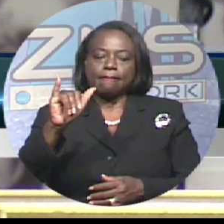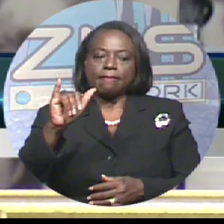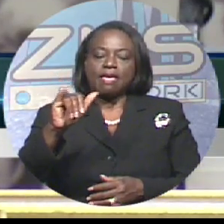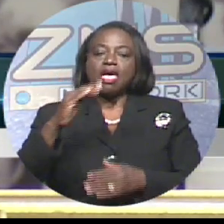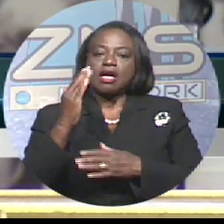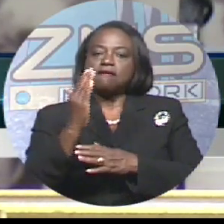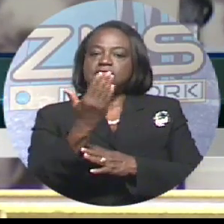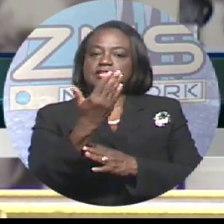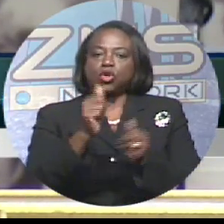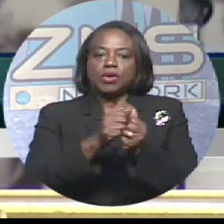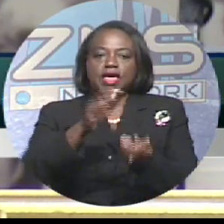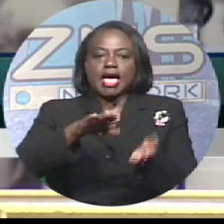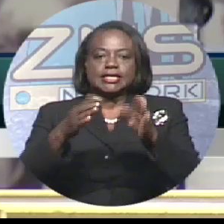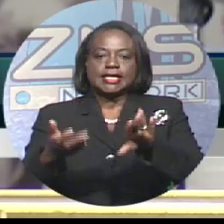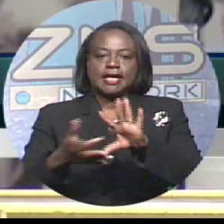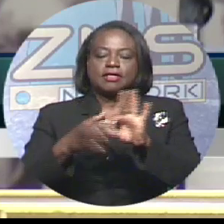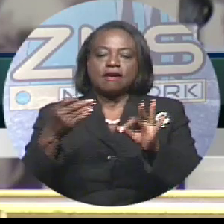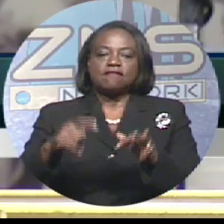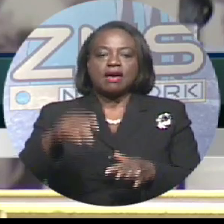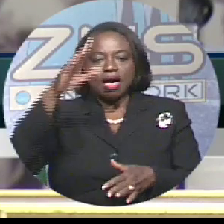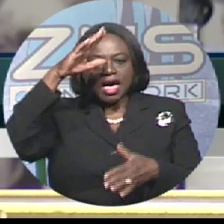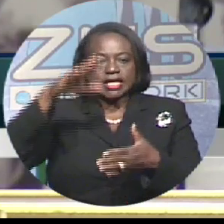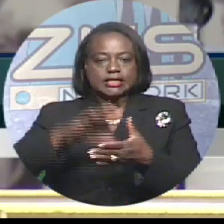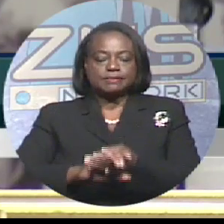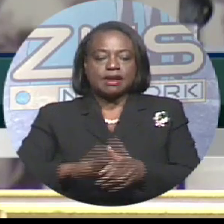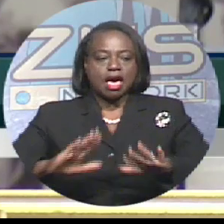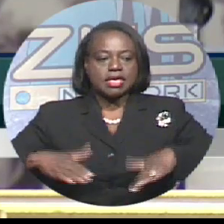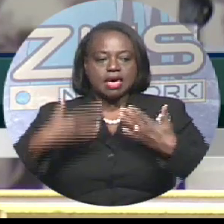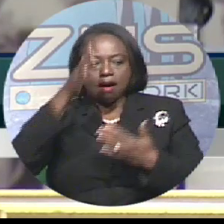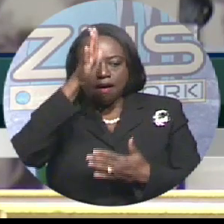confronted with the death of her husband, a young man,